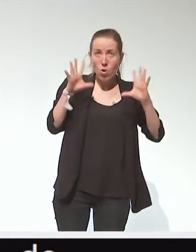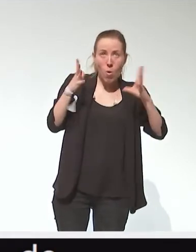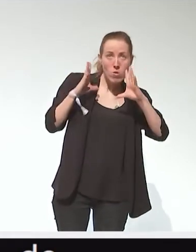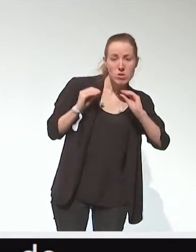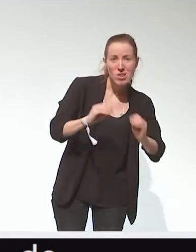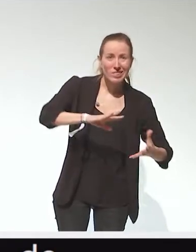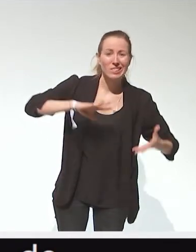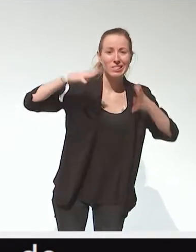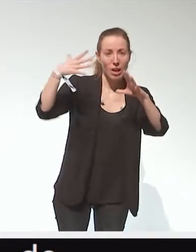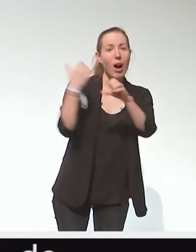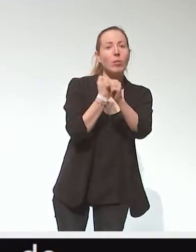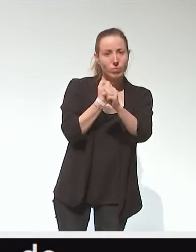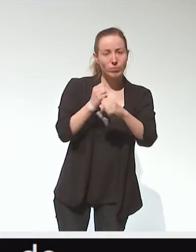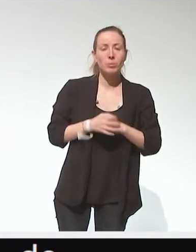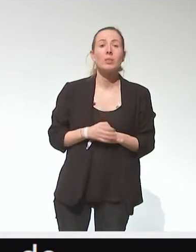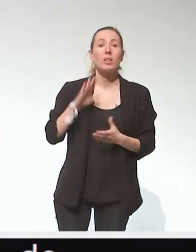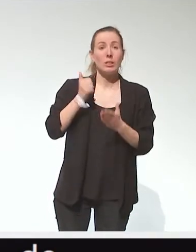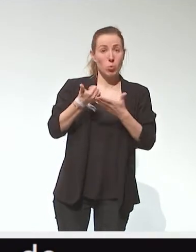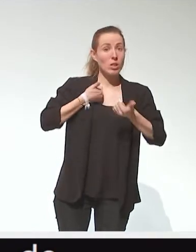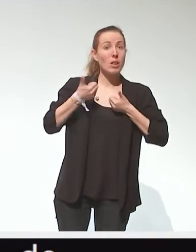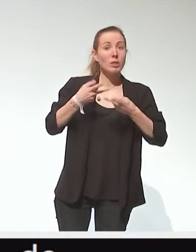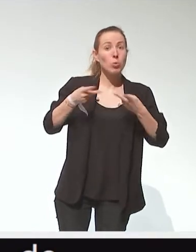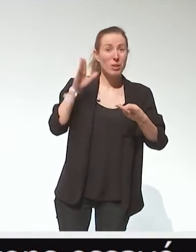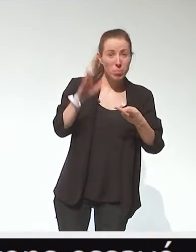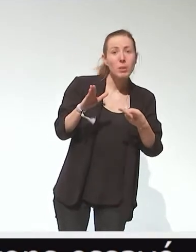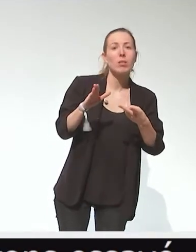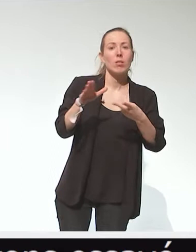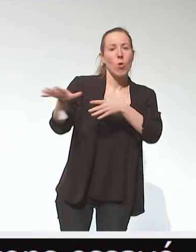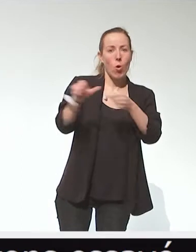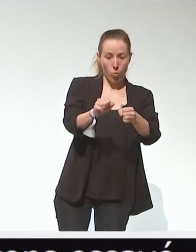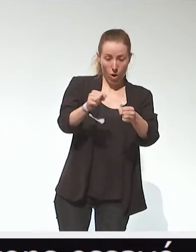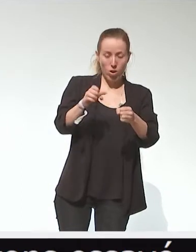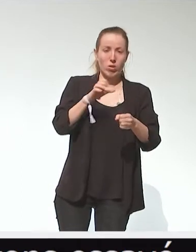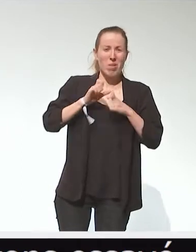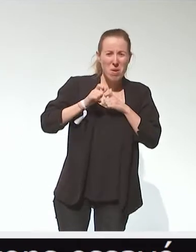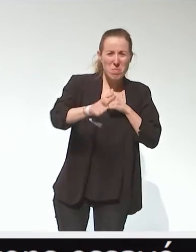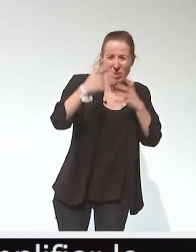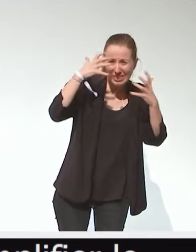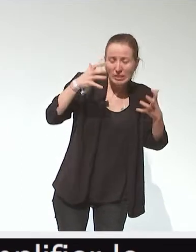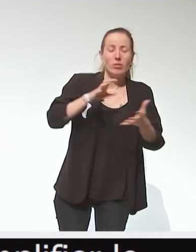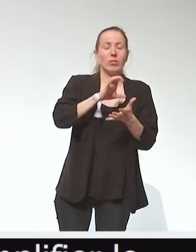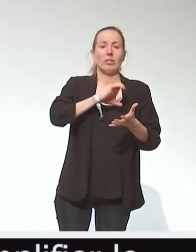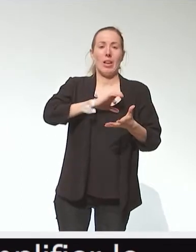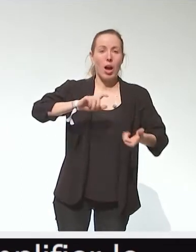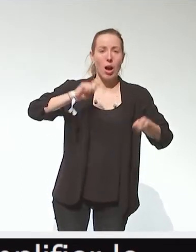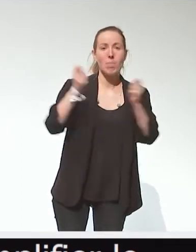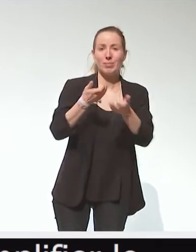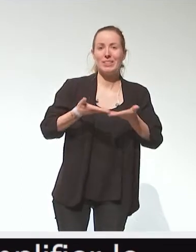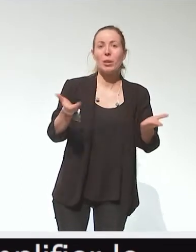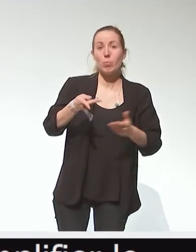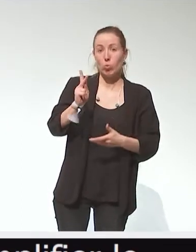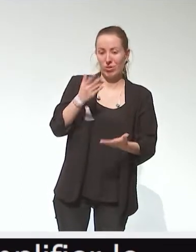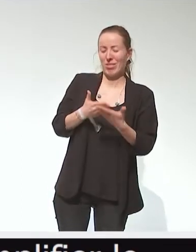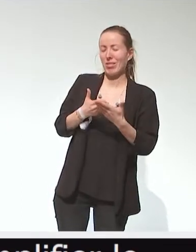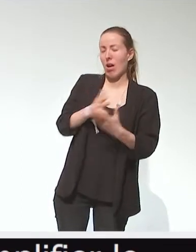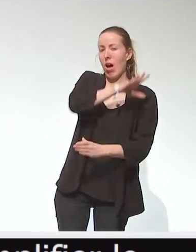government to have this inclusive society and to simplify the public service for employment, which